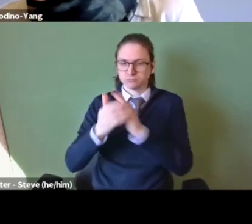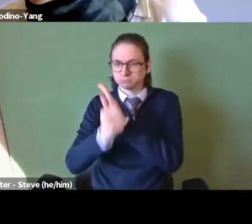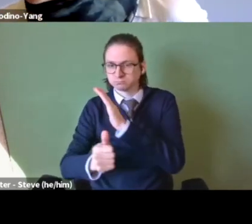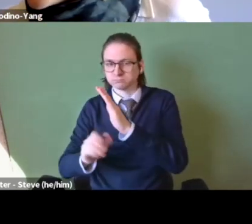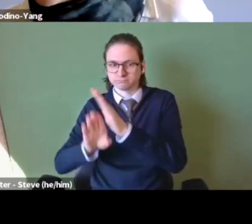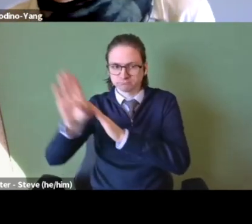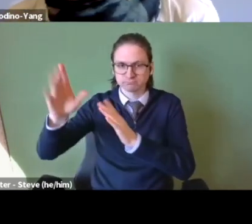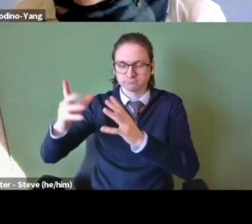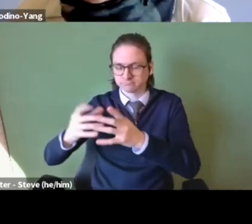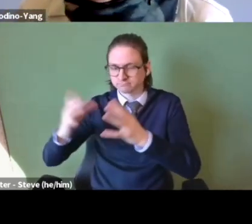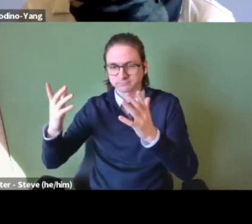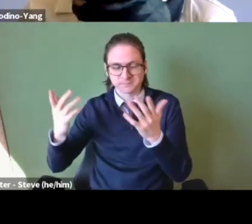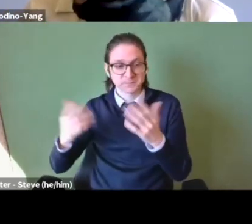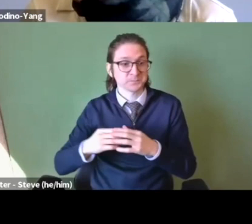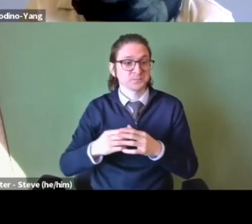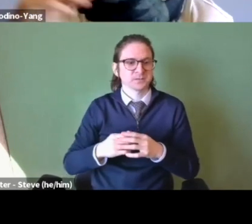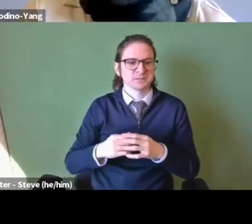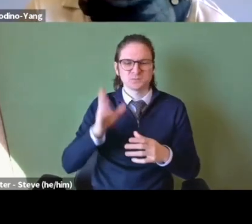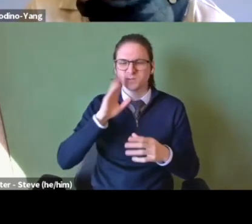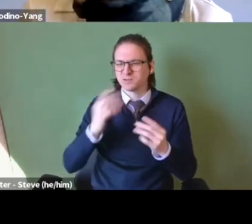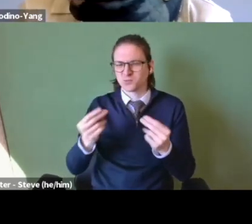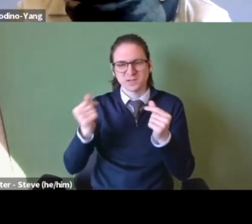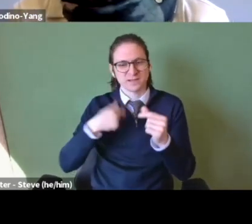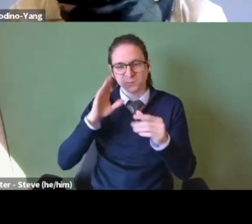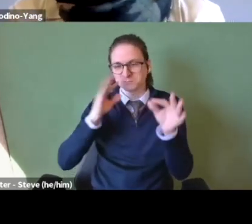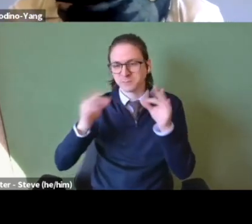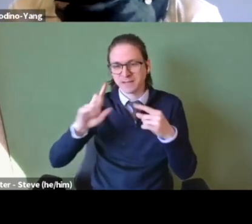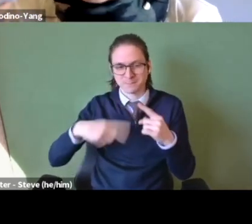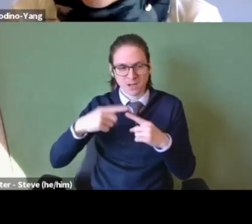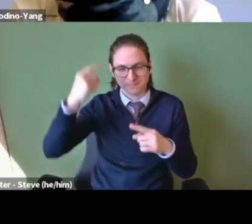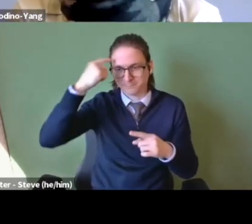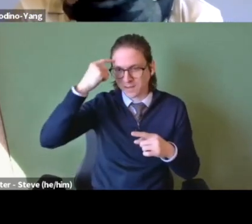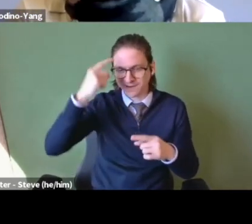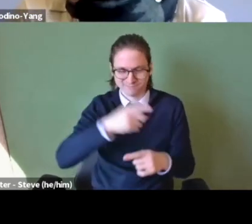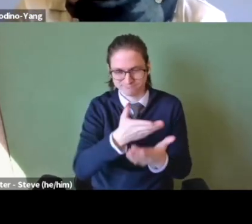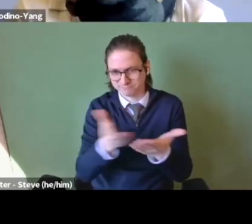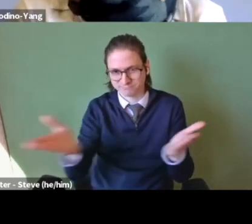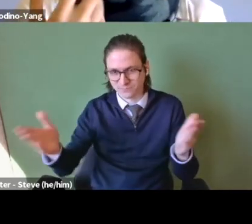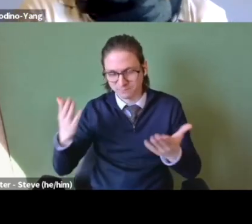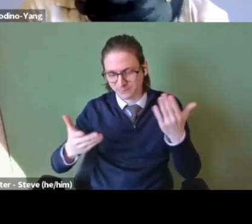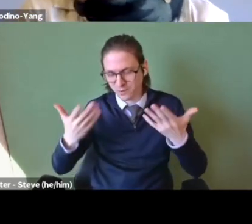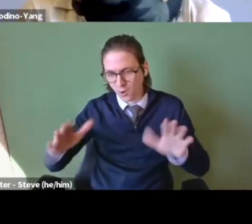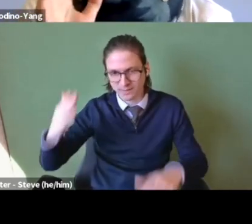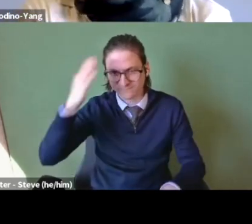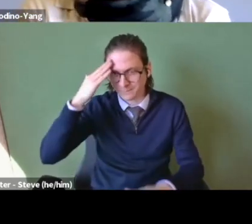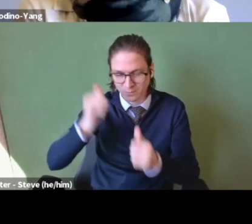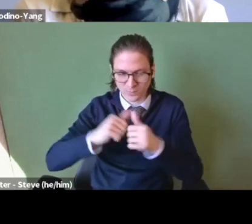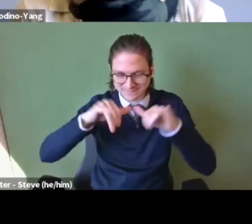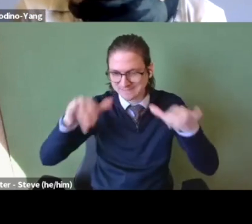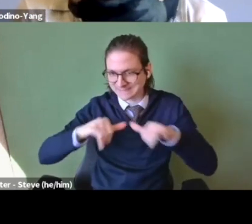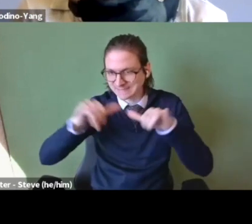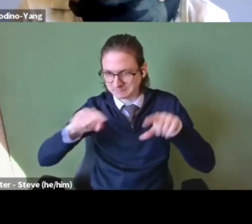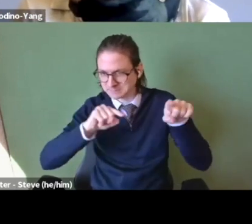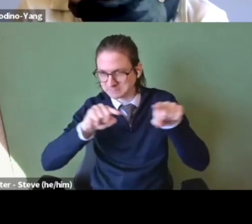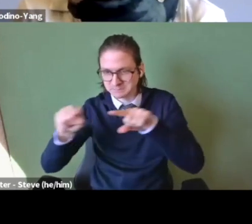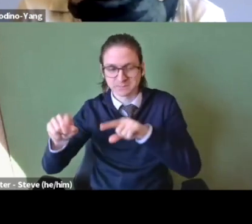brain. I imagine many of you are familiar with these systems in the brain, but what we basically find, and these data are from the first study